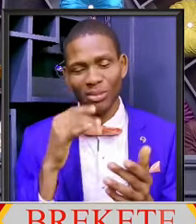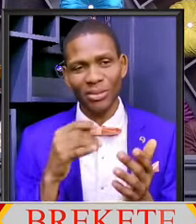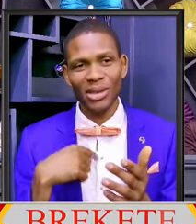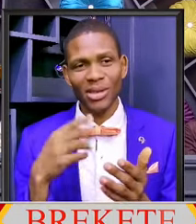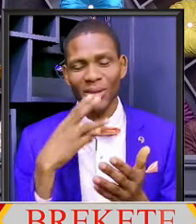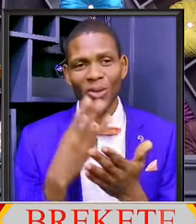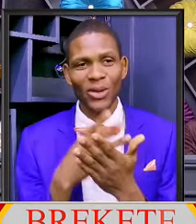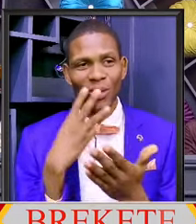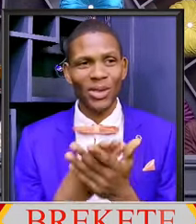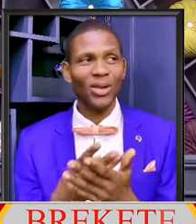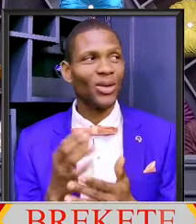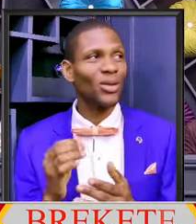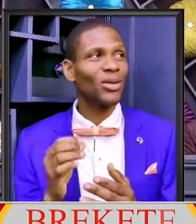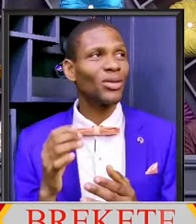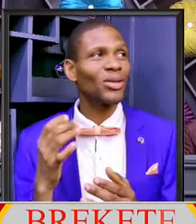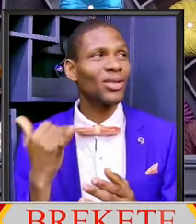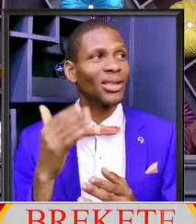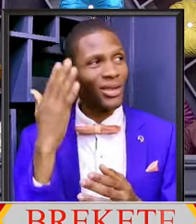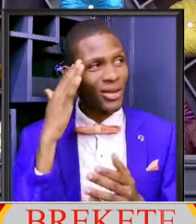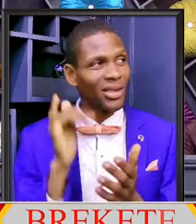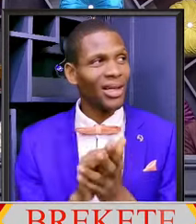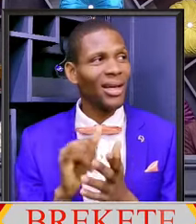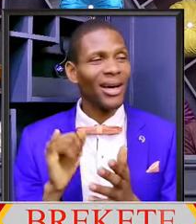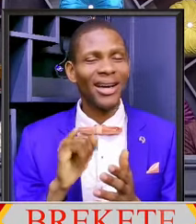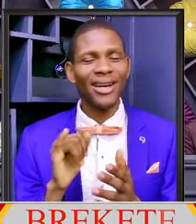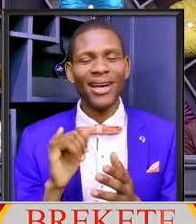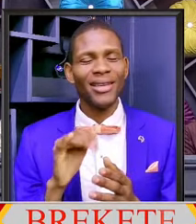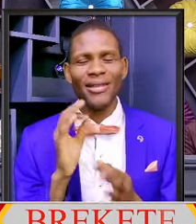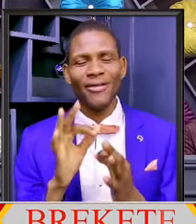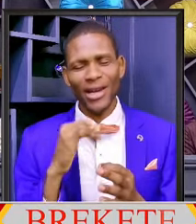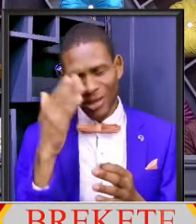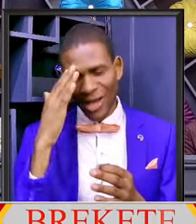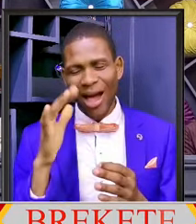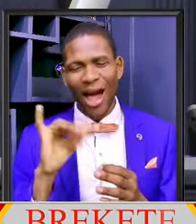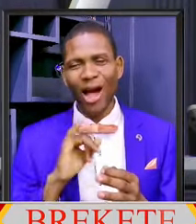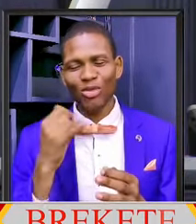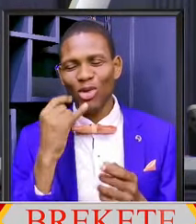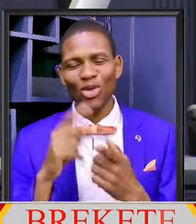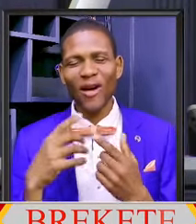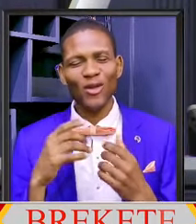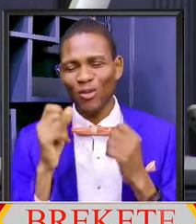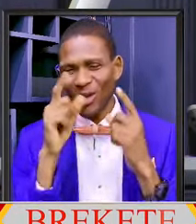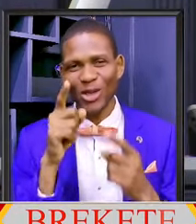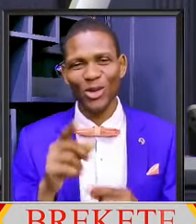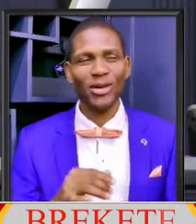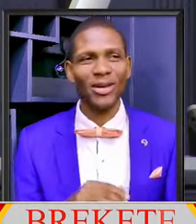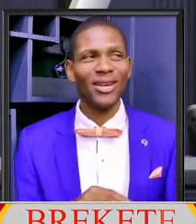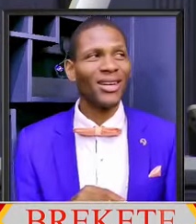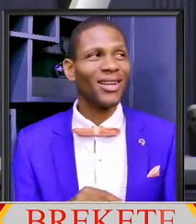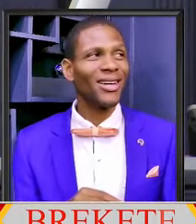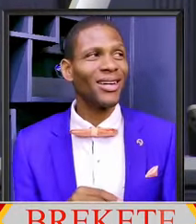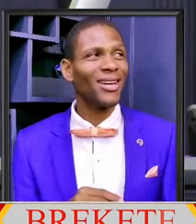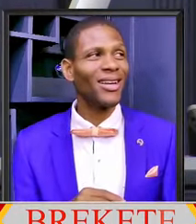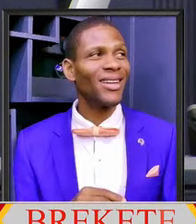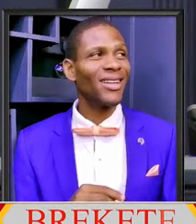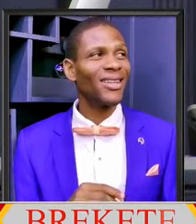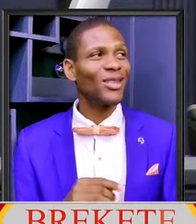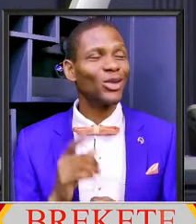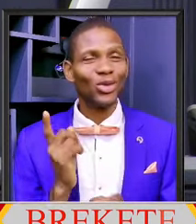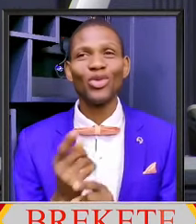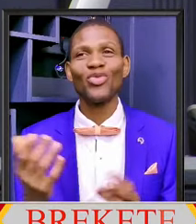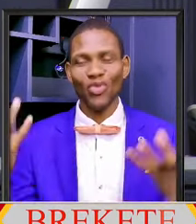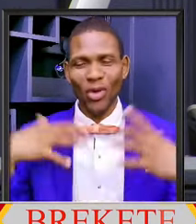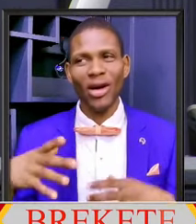Can you imagine? So then, no. I for surprise, una. Well, I came missing the chinganiqua. For just wear